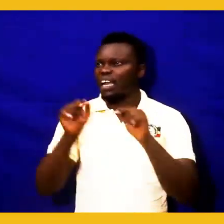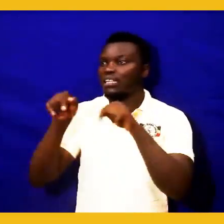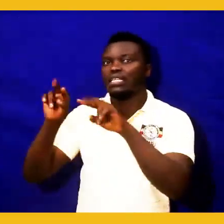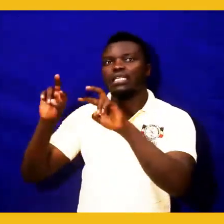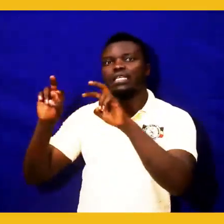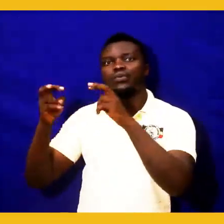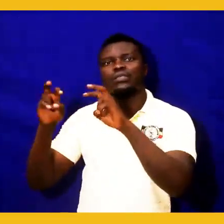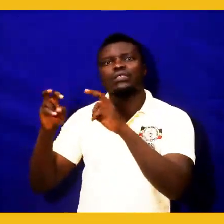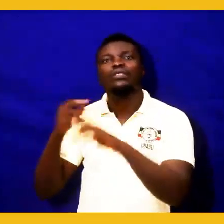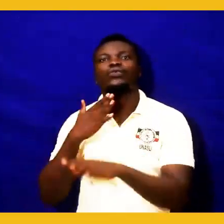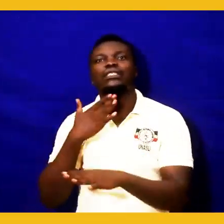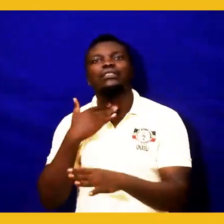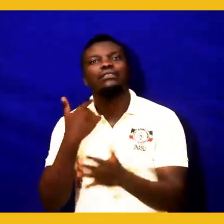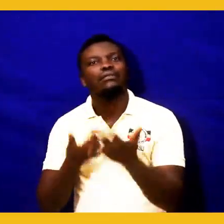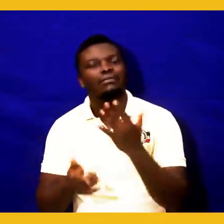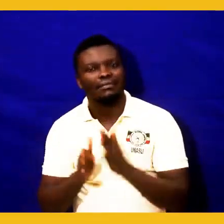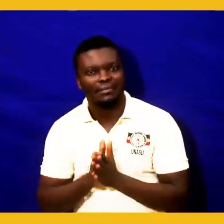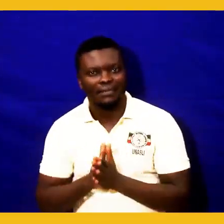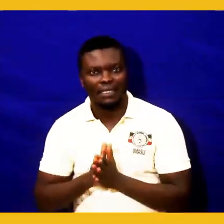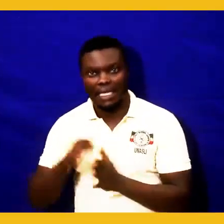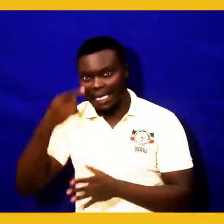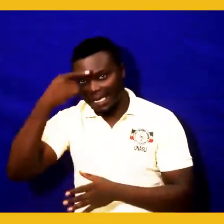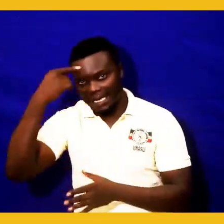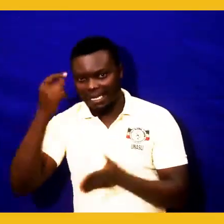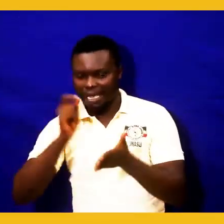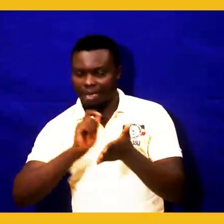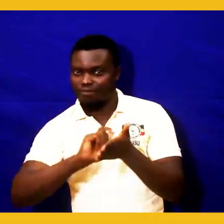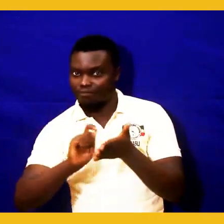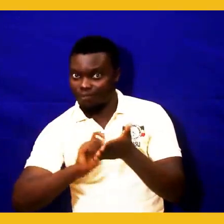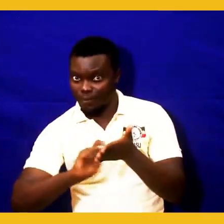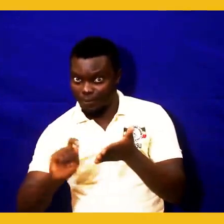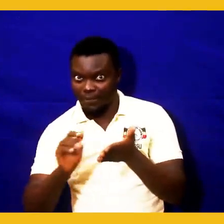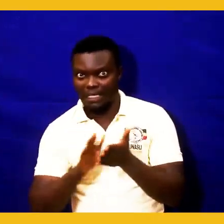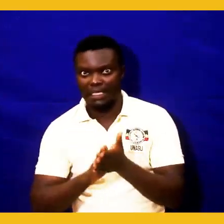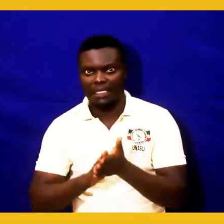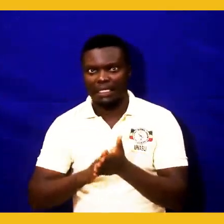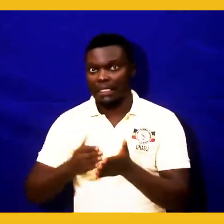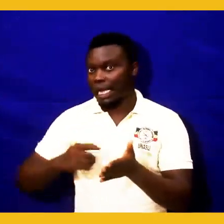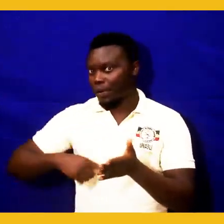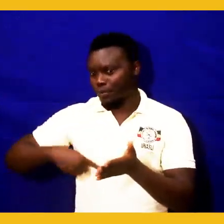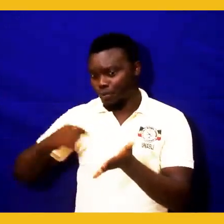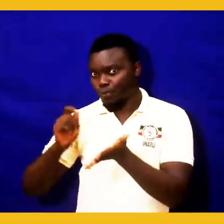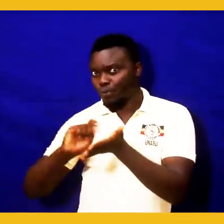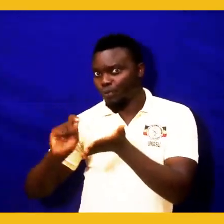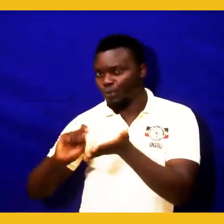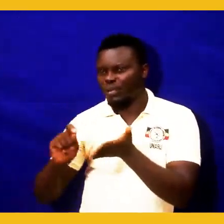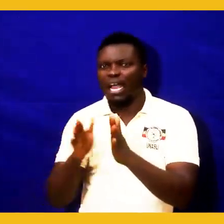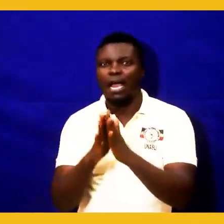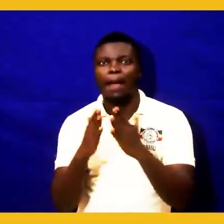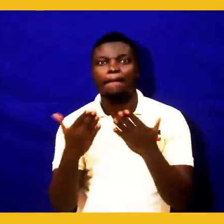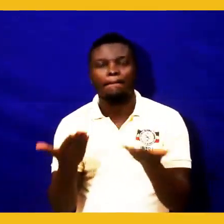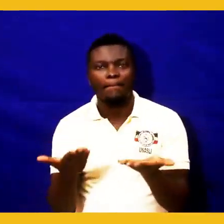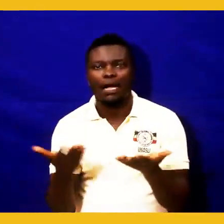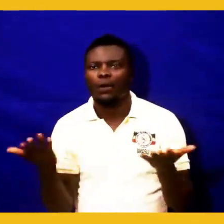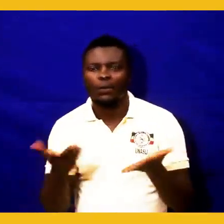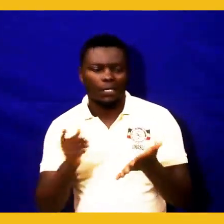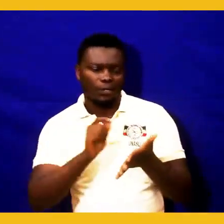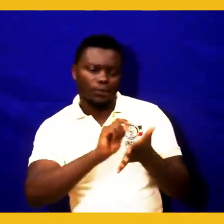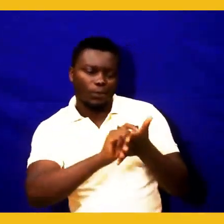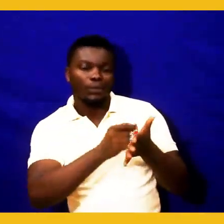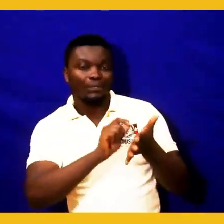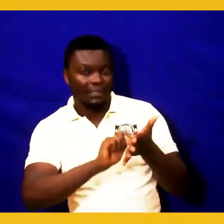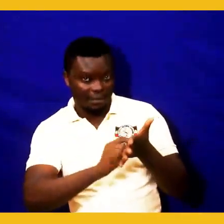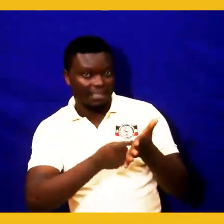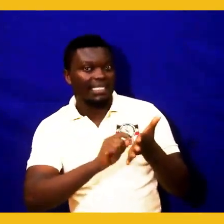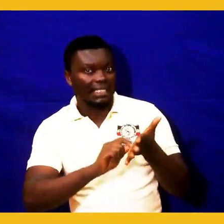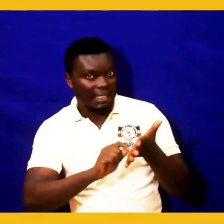For this lesson, you will need a pen or a pencil and a book or anywhere